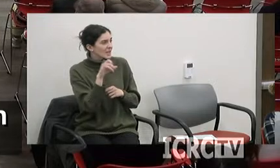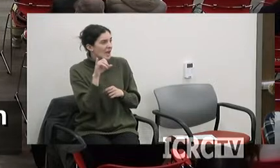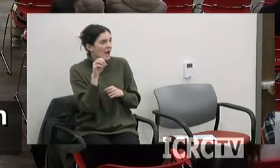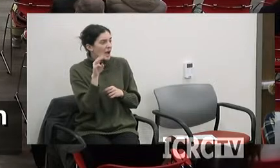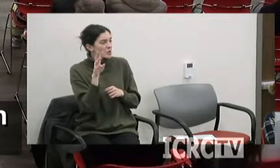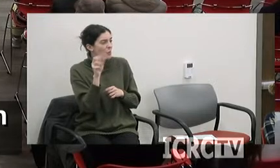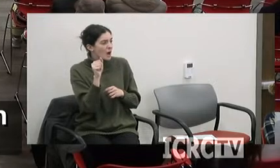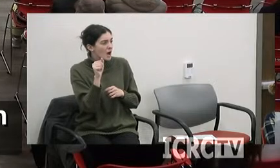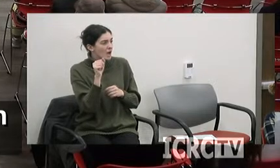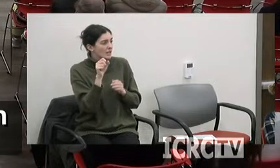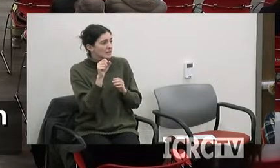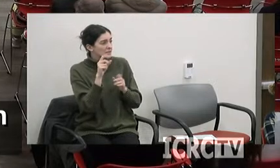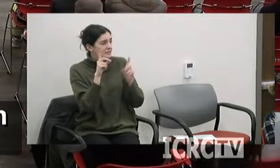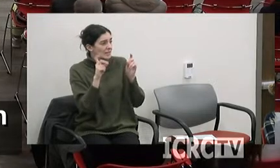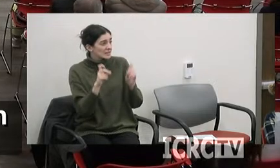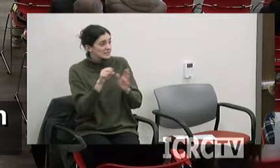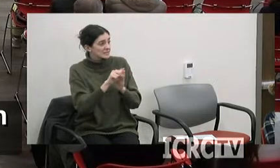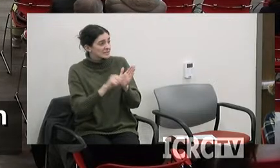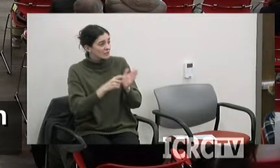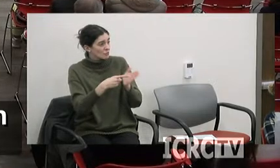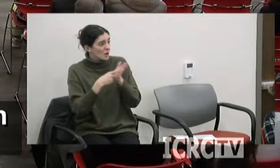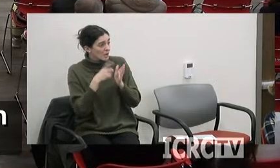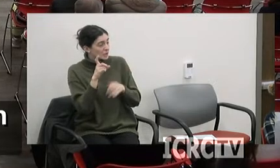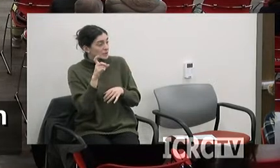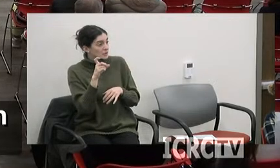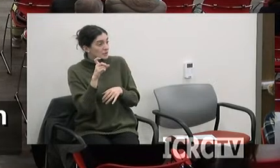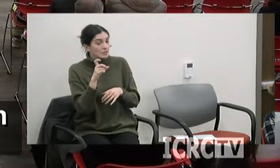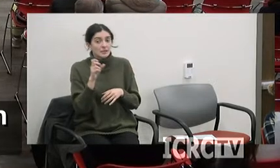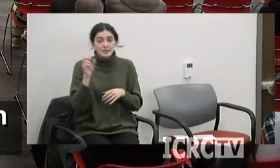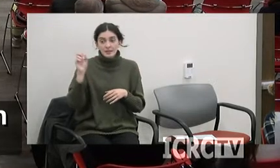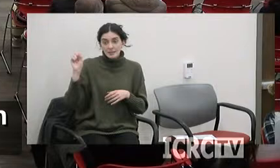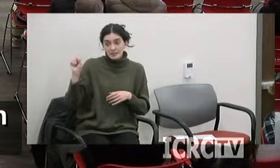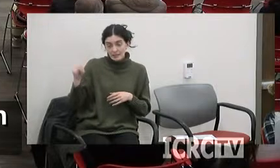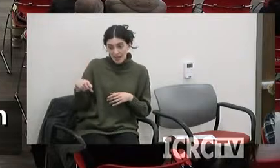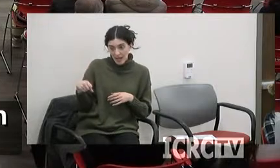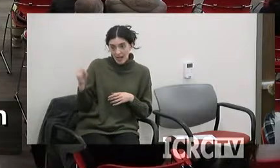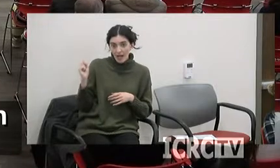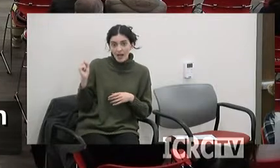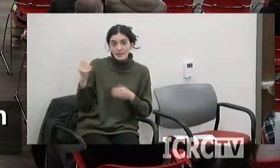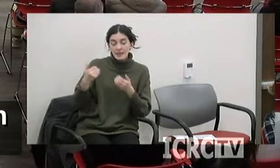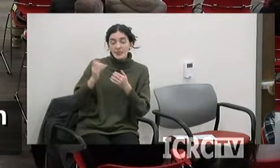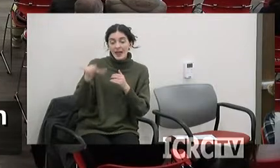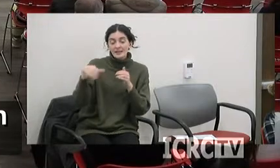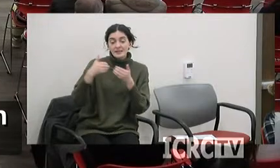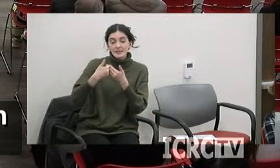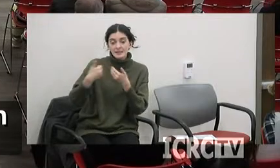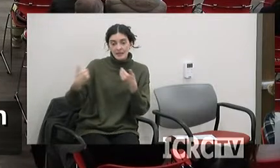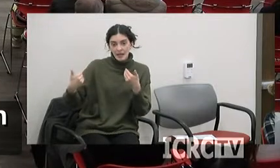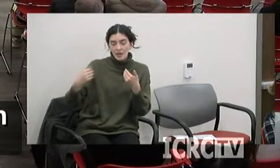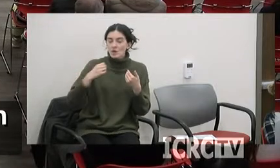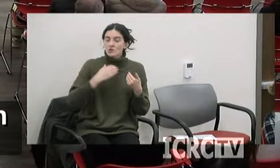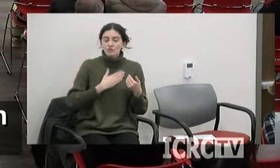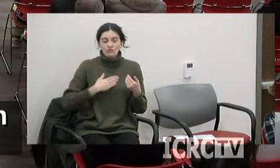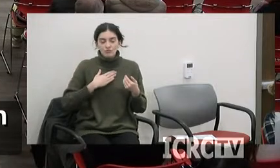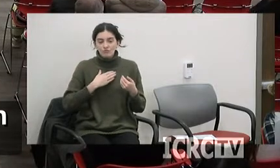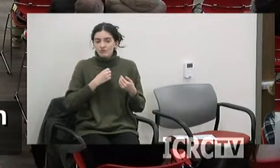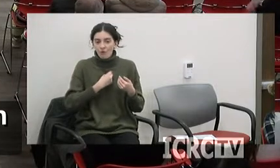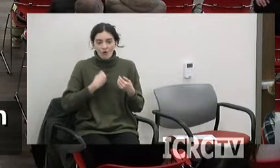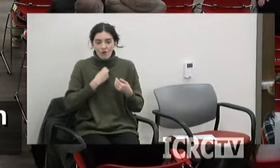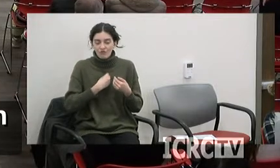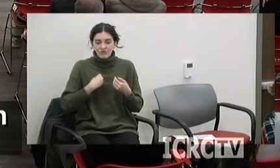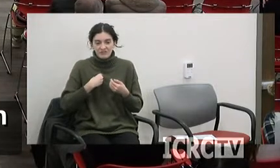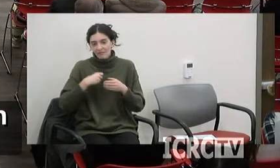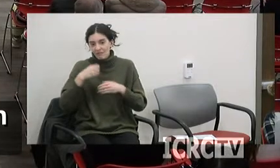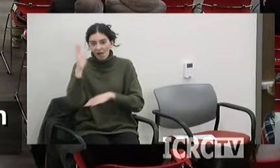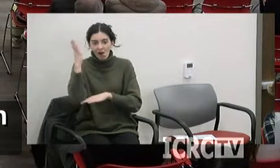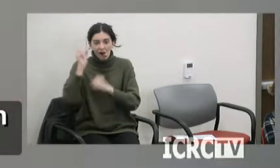test a state requirement? Yes, so that's what's separate. It didn't come up. I went on my science diatribe, I'm sorry. So every